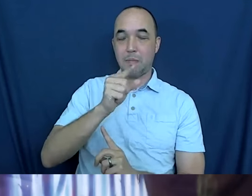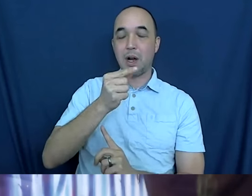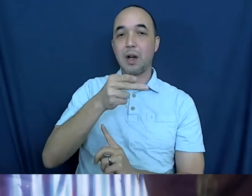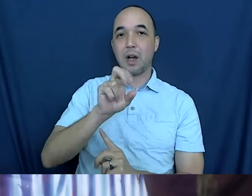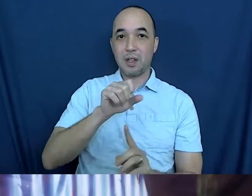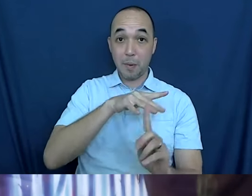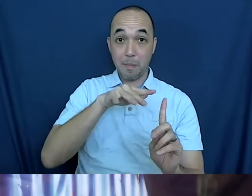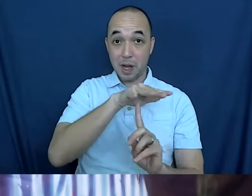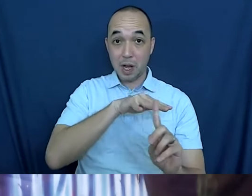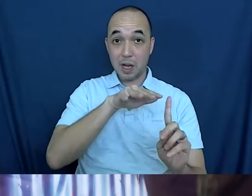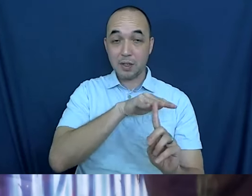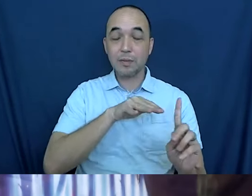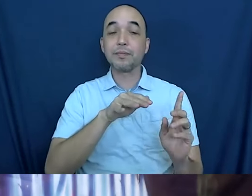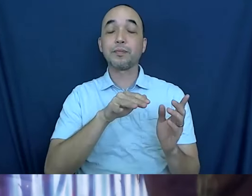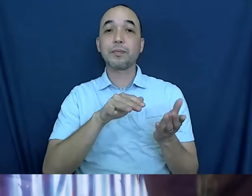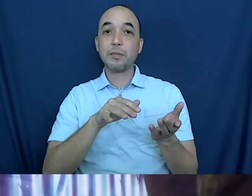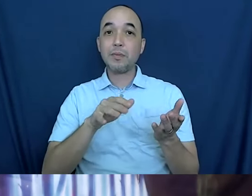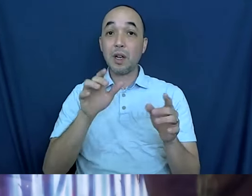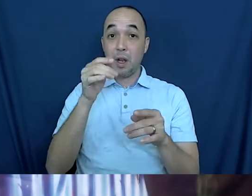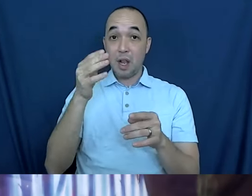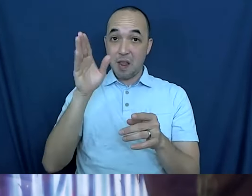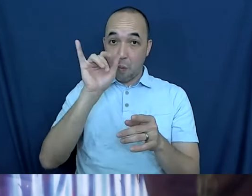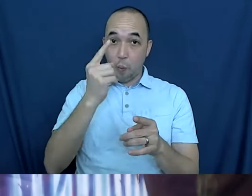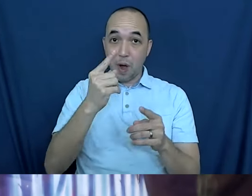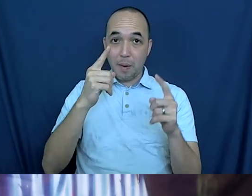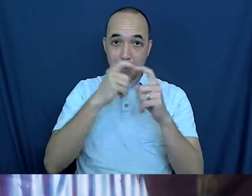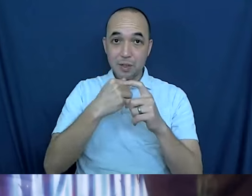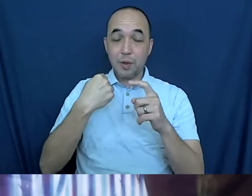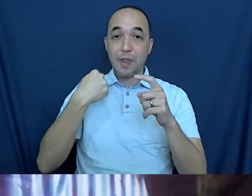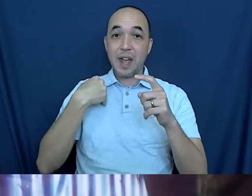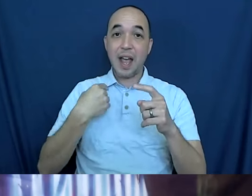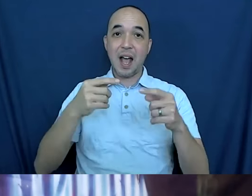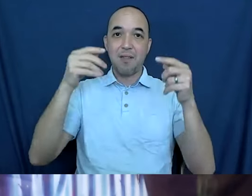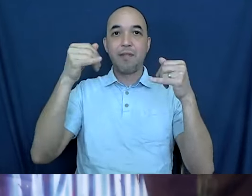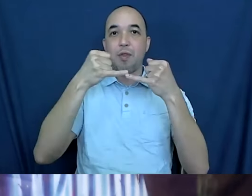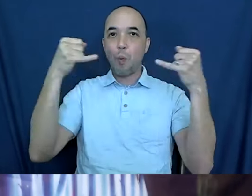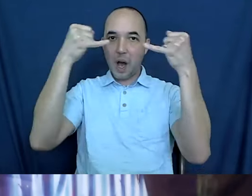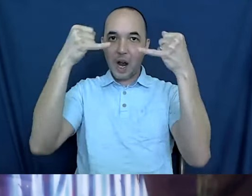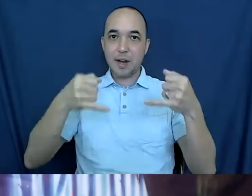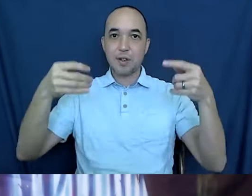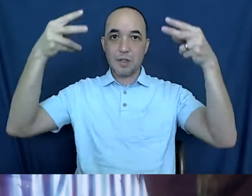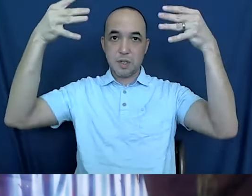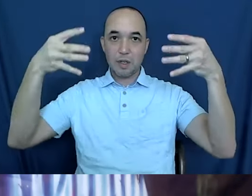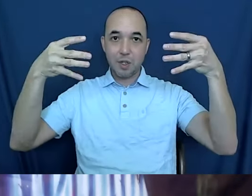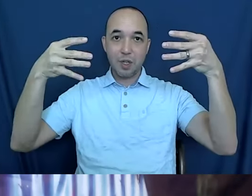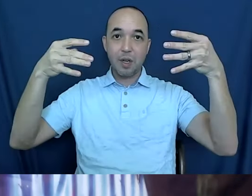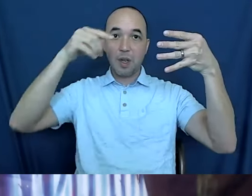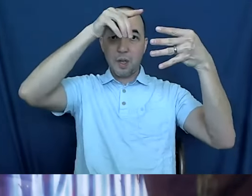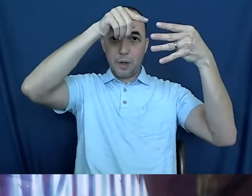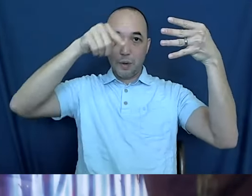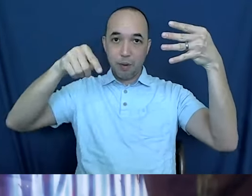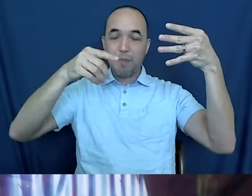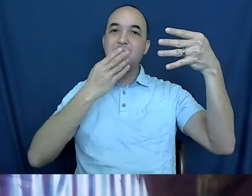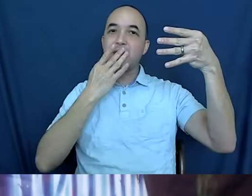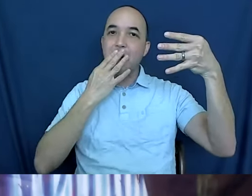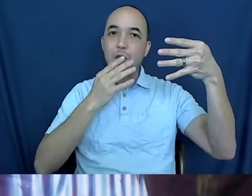when you think about it, it's just a matching puzzle. You're matching color to color or symbol to symbol, but the way it's themed, you're fixing the wiring on a